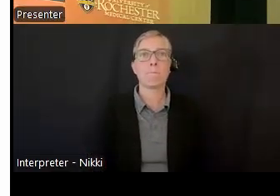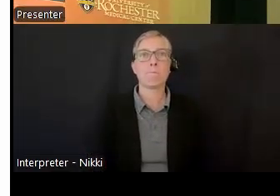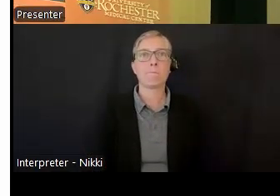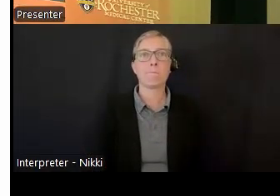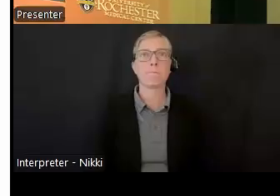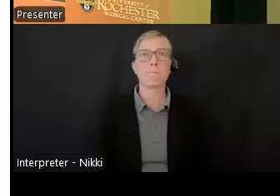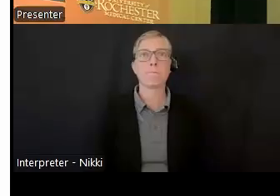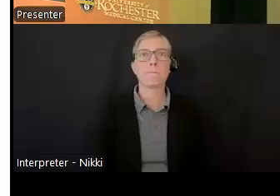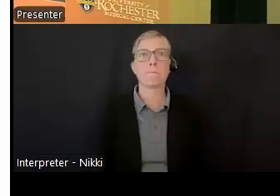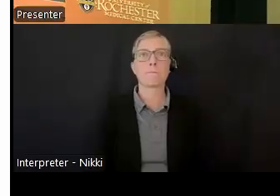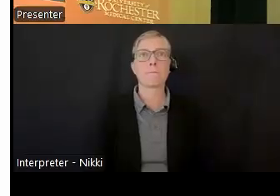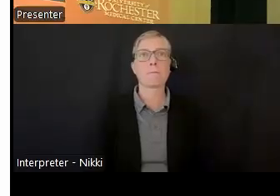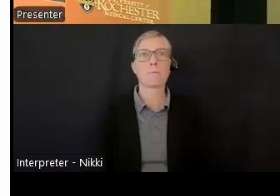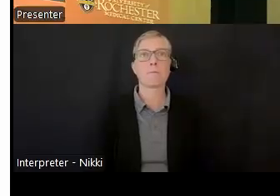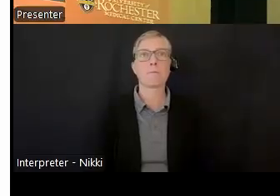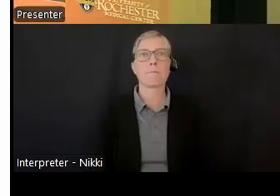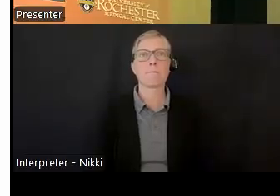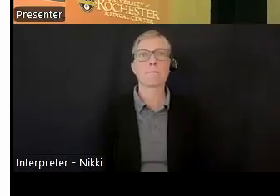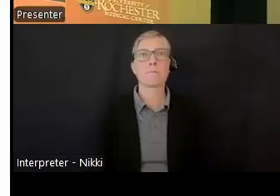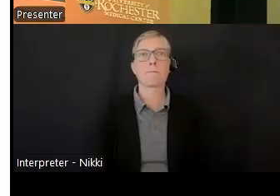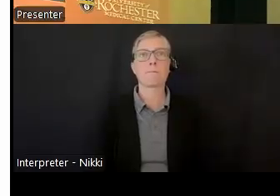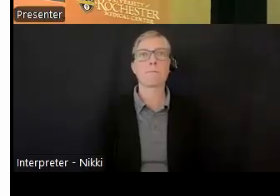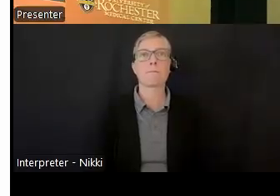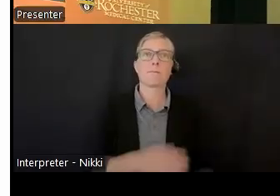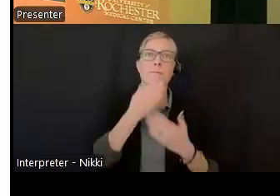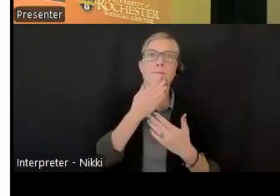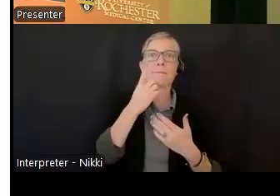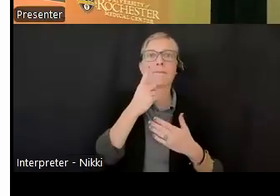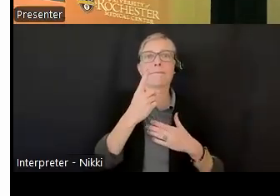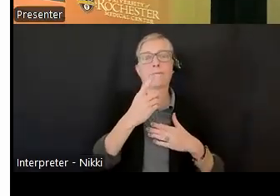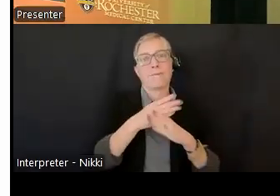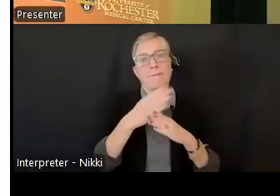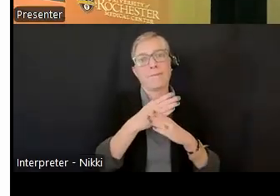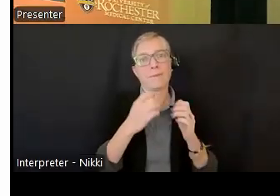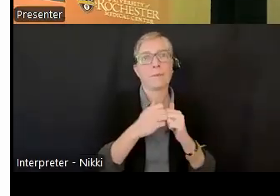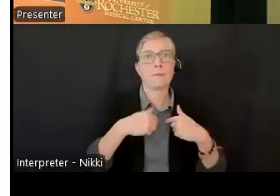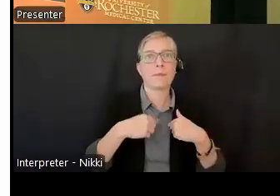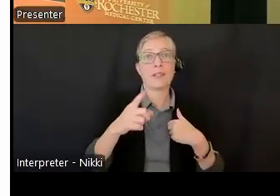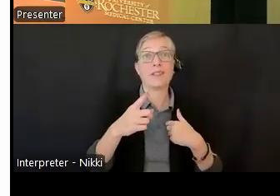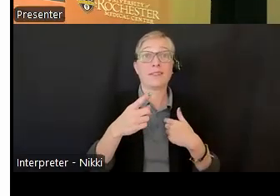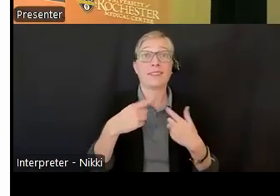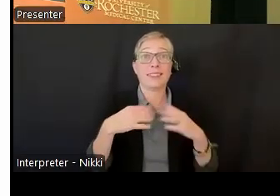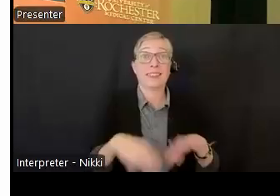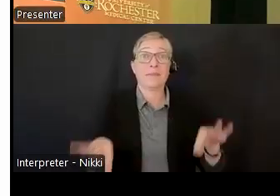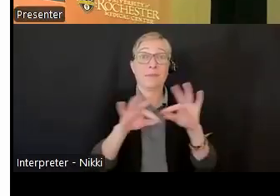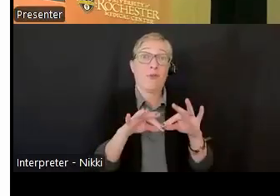Thank you very much for sharing your triggers with me. It really means a lot that you're taking the time and action to improve your health because you are worth it.